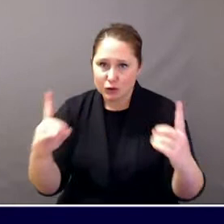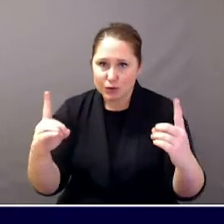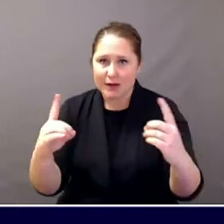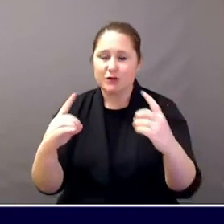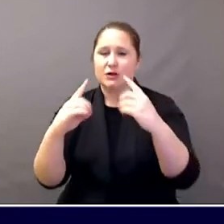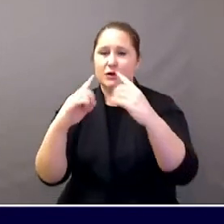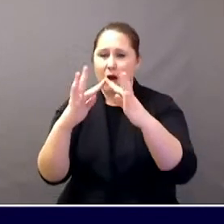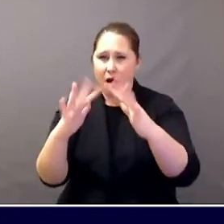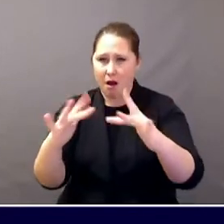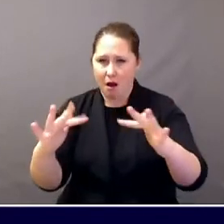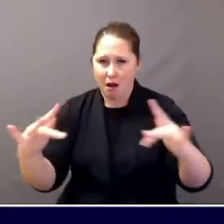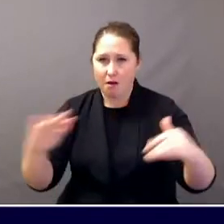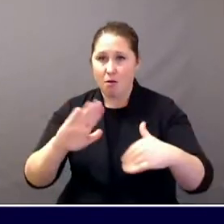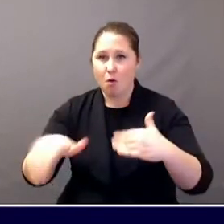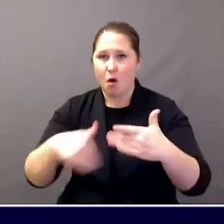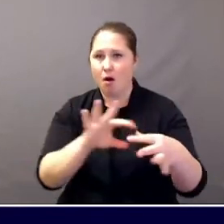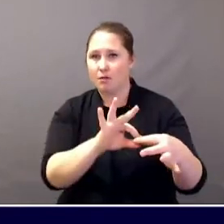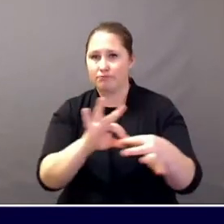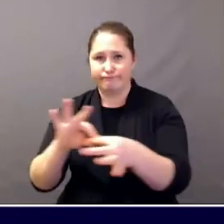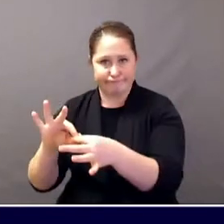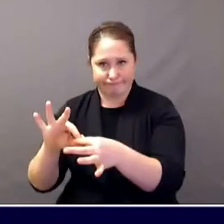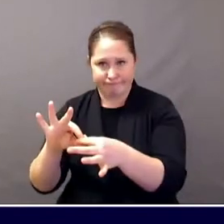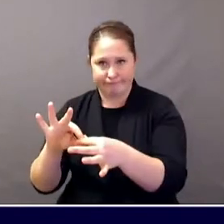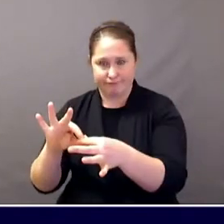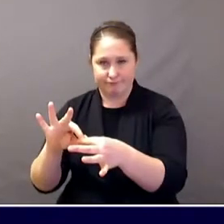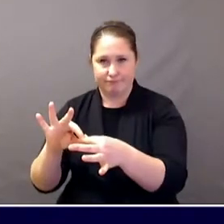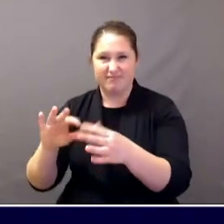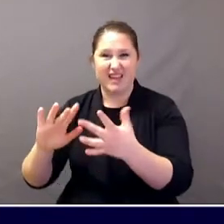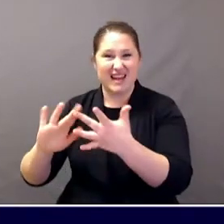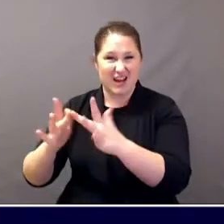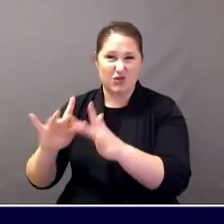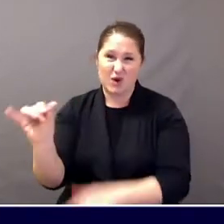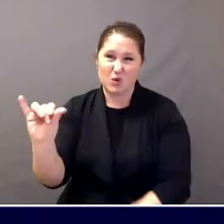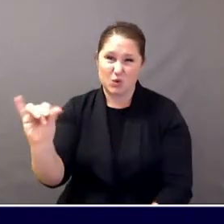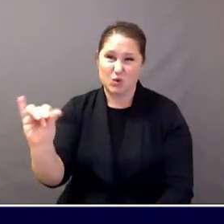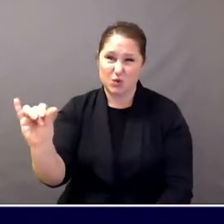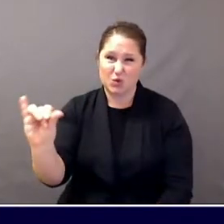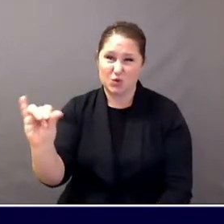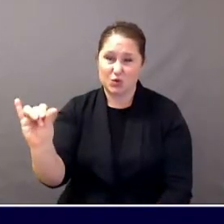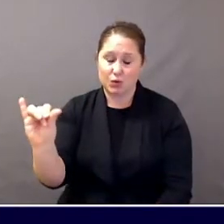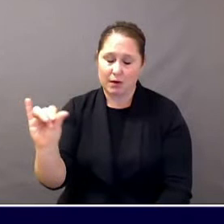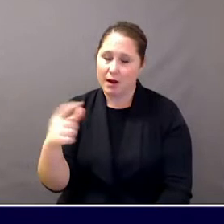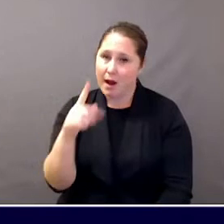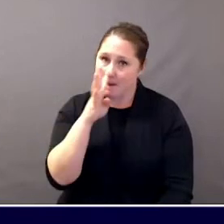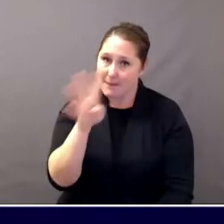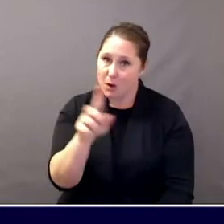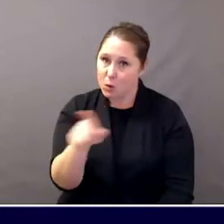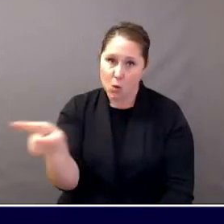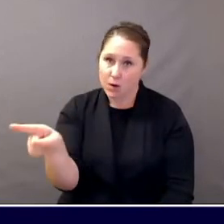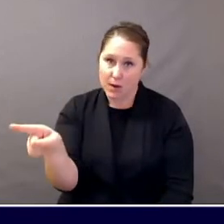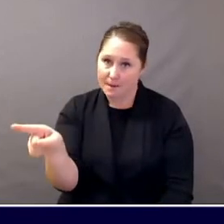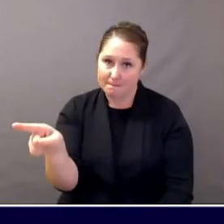all somewhat related to the same emergency. So we're not ignoring those same issues in the same budget. I